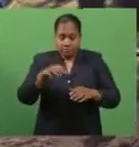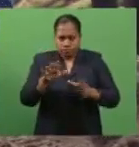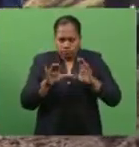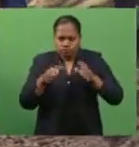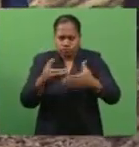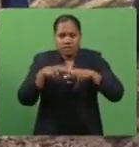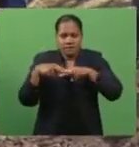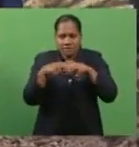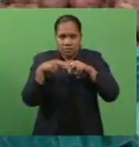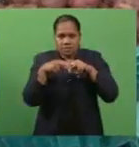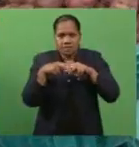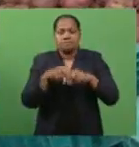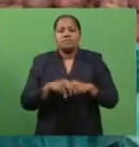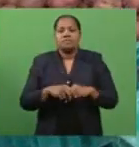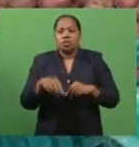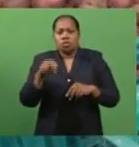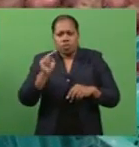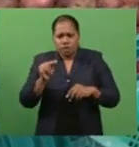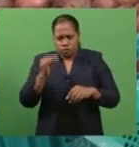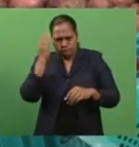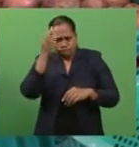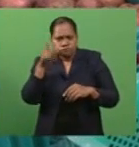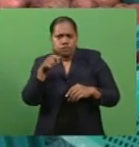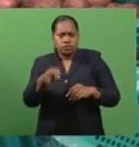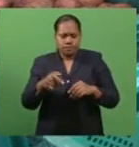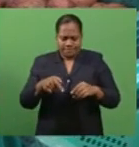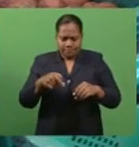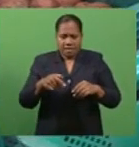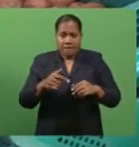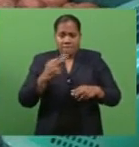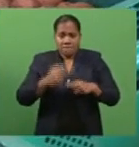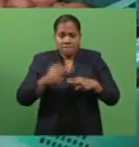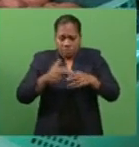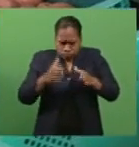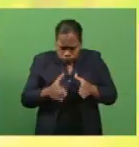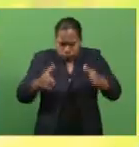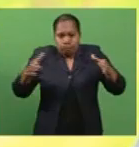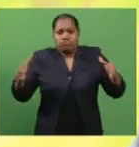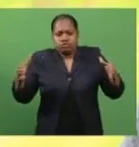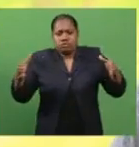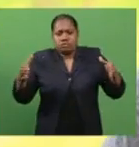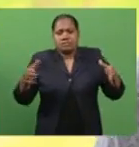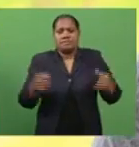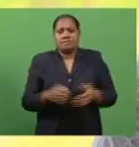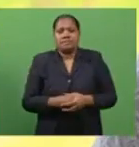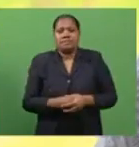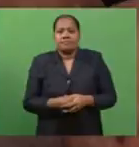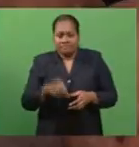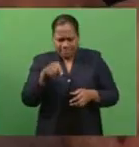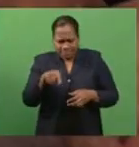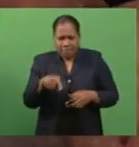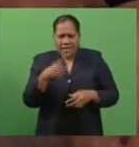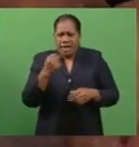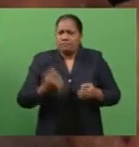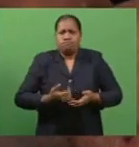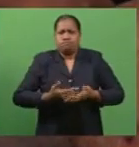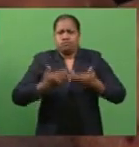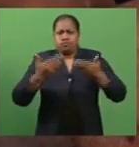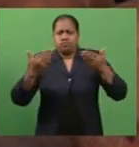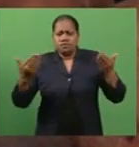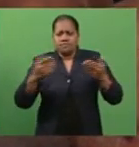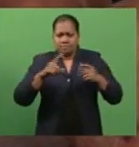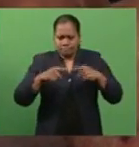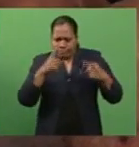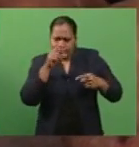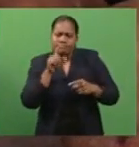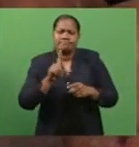we will have to mobilize medium to large farms to grow in response to market signal. This is a sector which has huge potential. The minister says one way